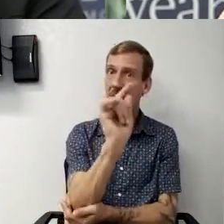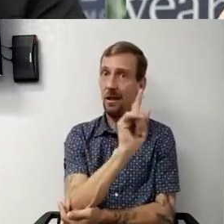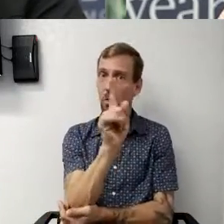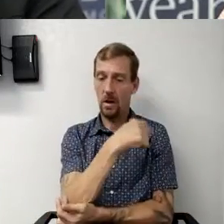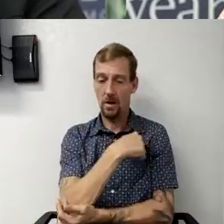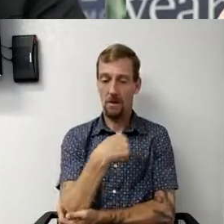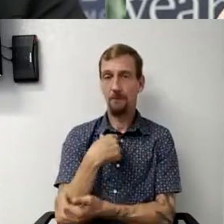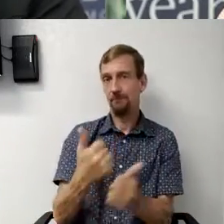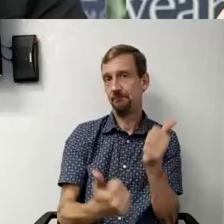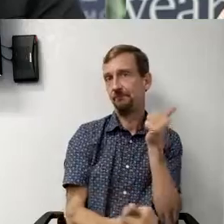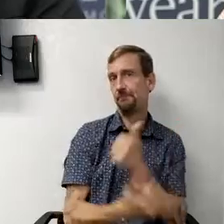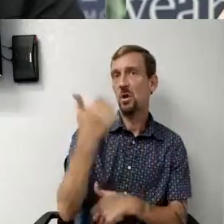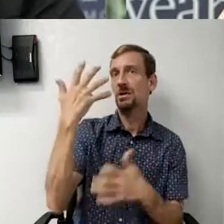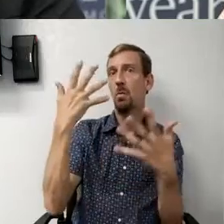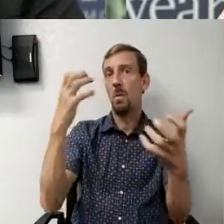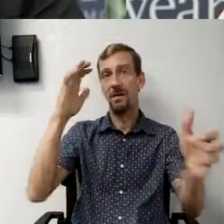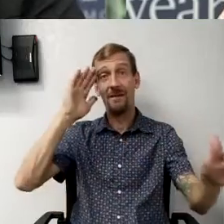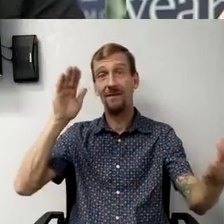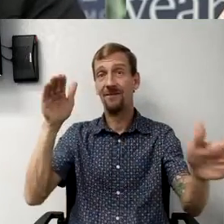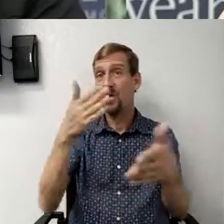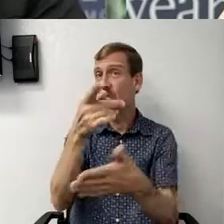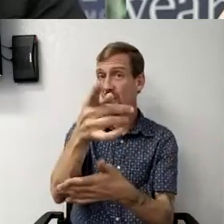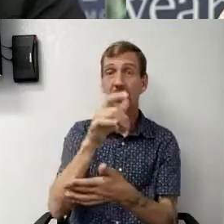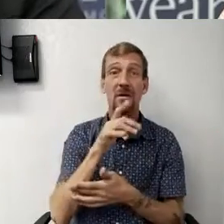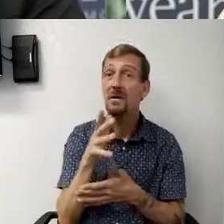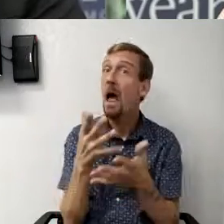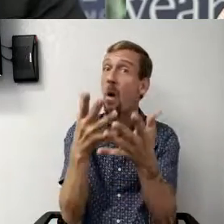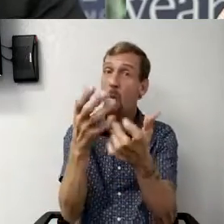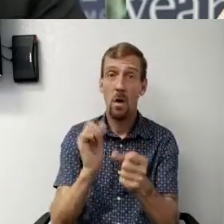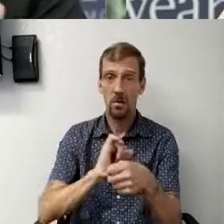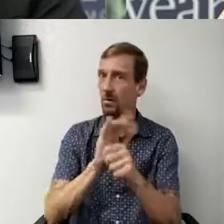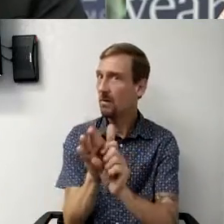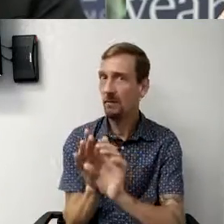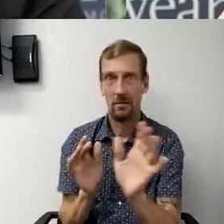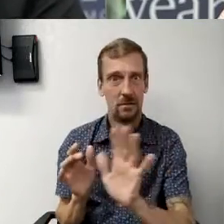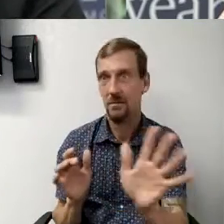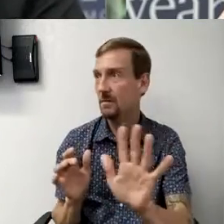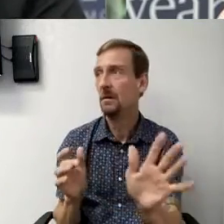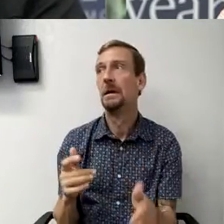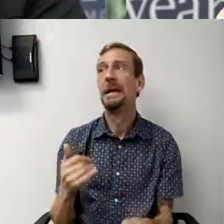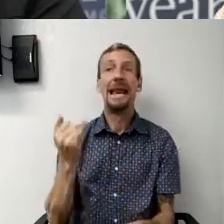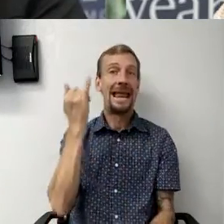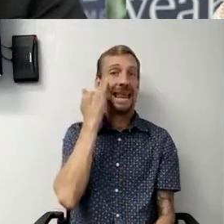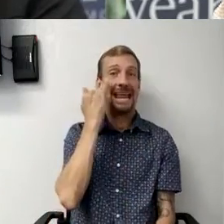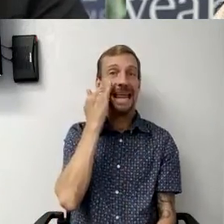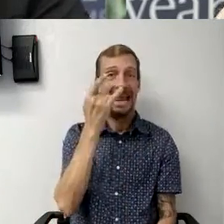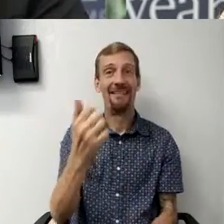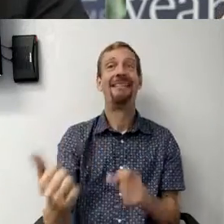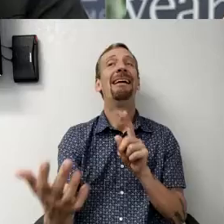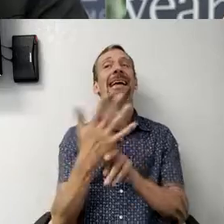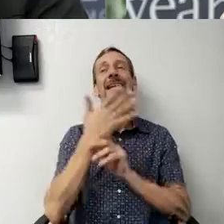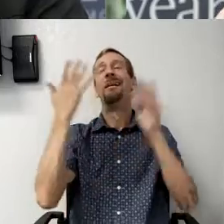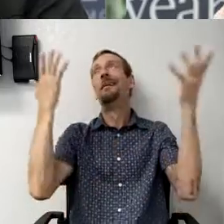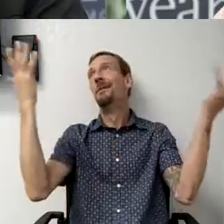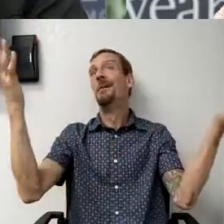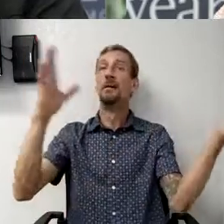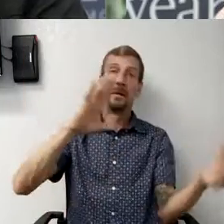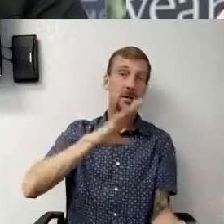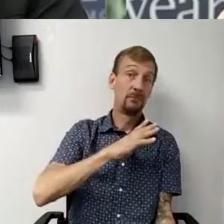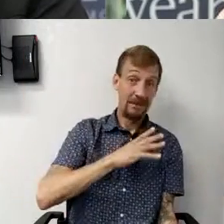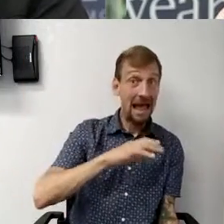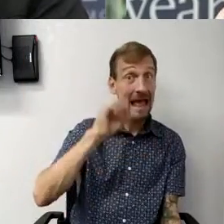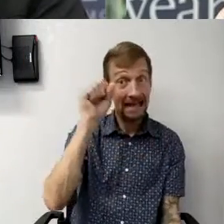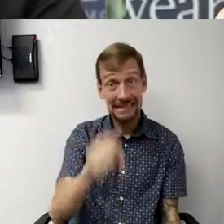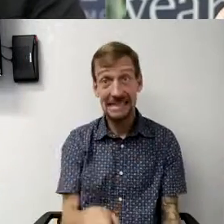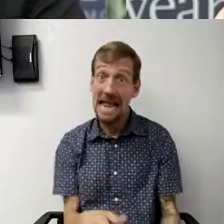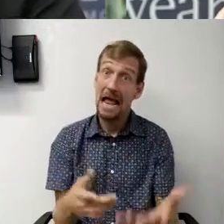focus with, you don't really want to get COVID. Early on I said, it's kind of inevitable if you're exposed to it. You might get it, and